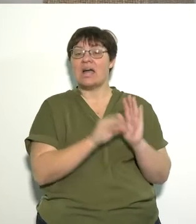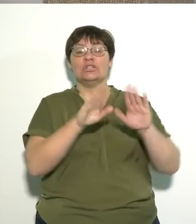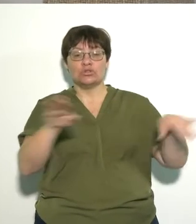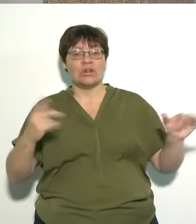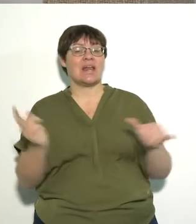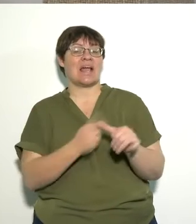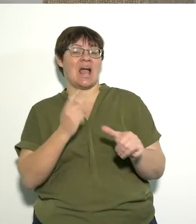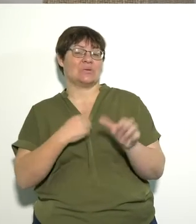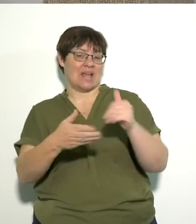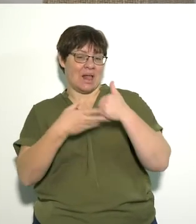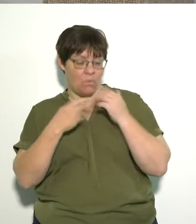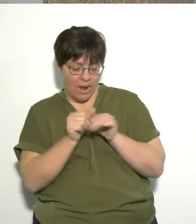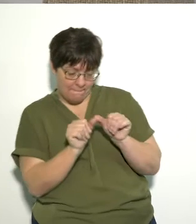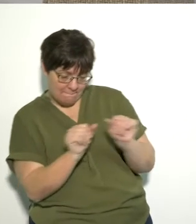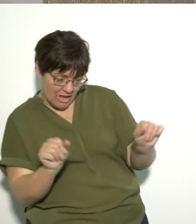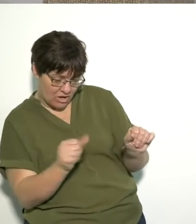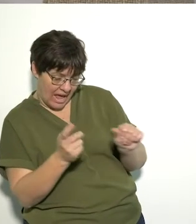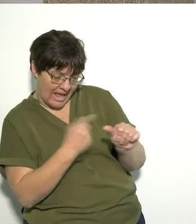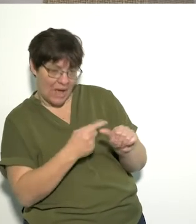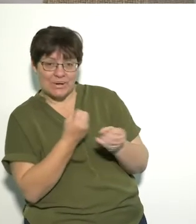to count as they measure.